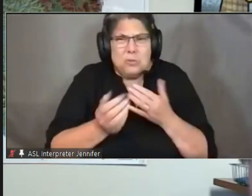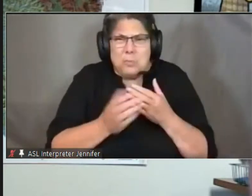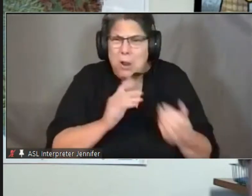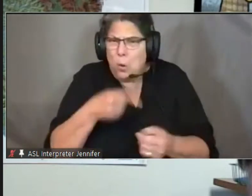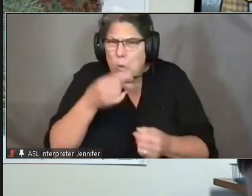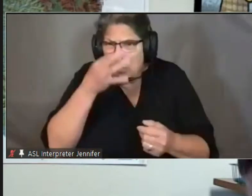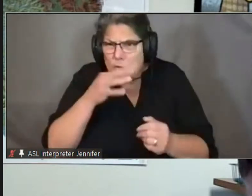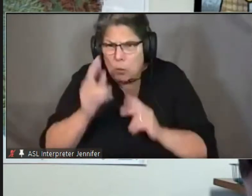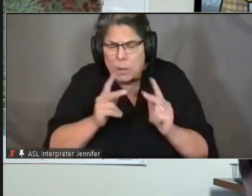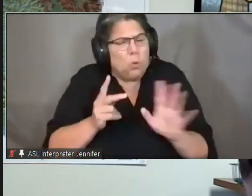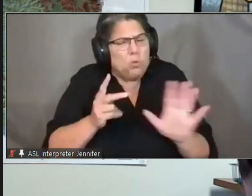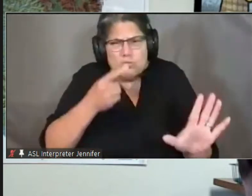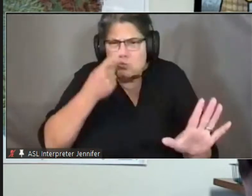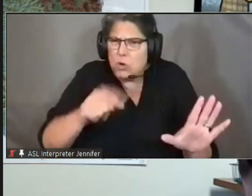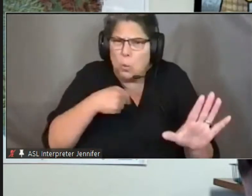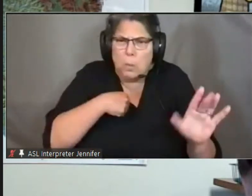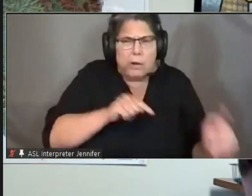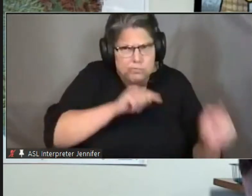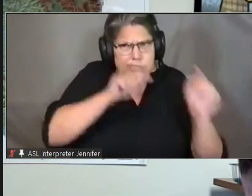a pop-up clinic there.